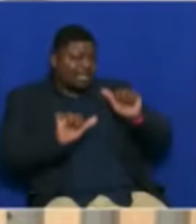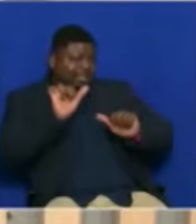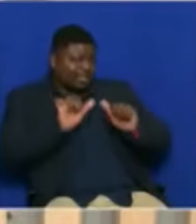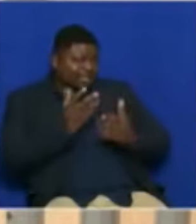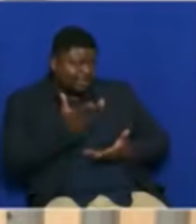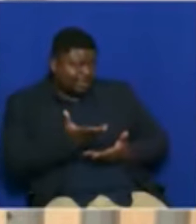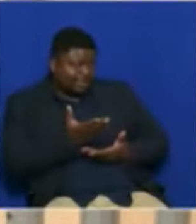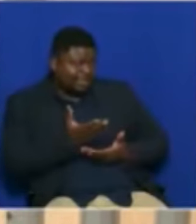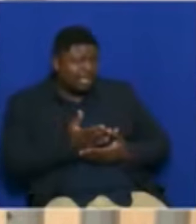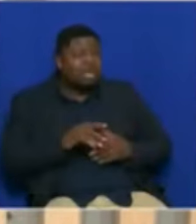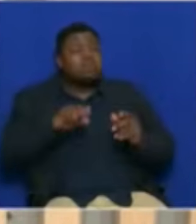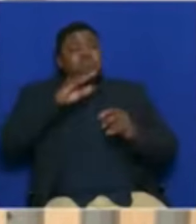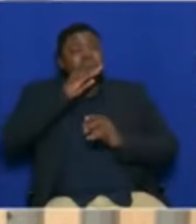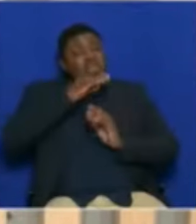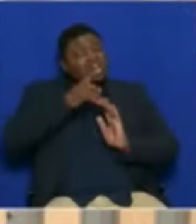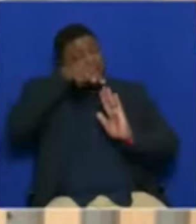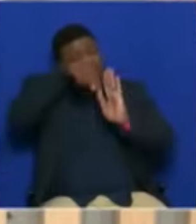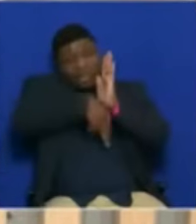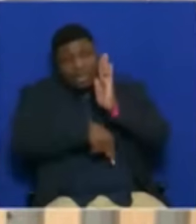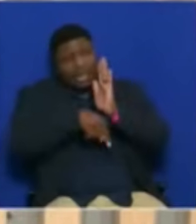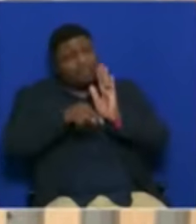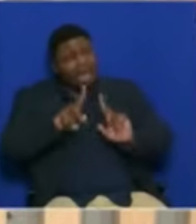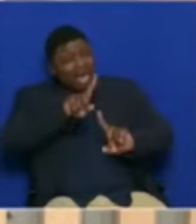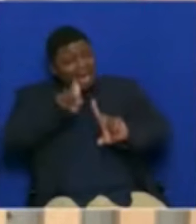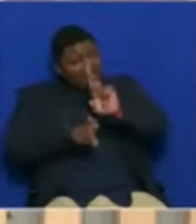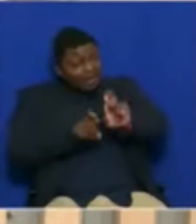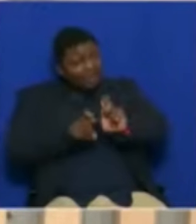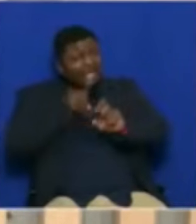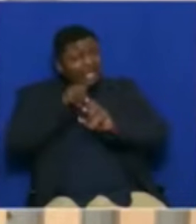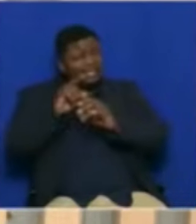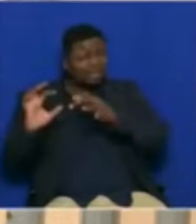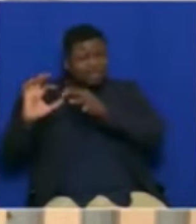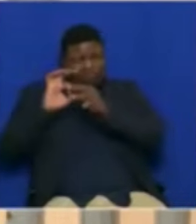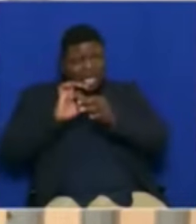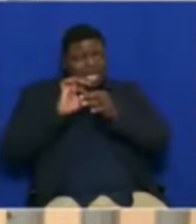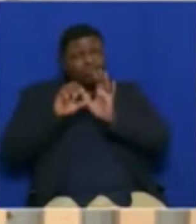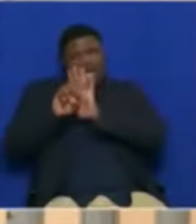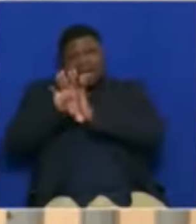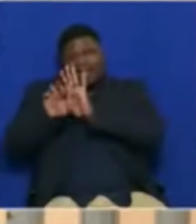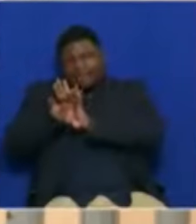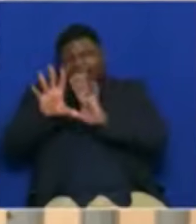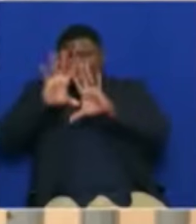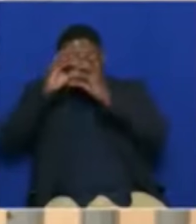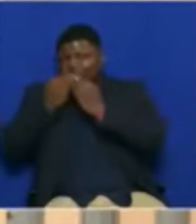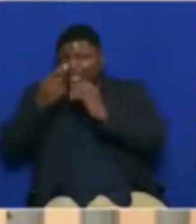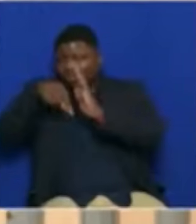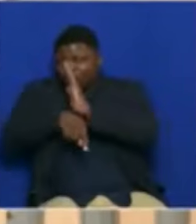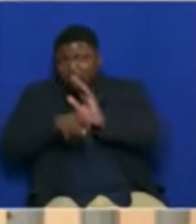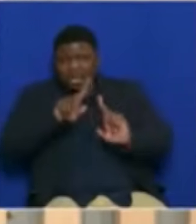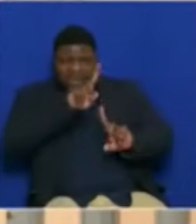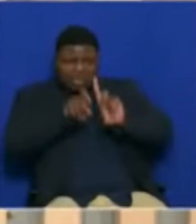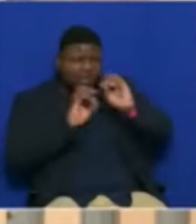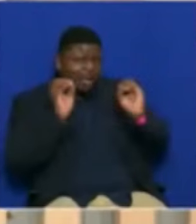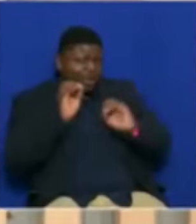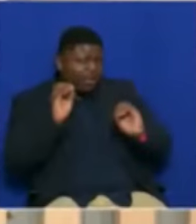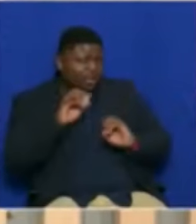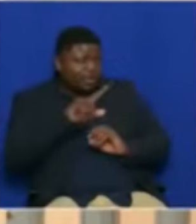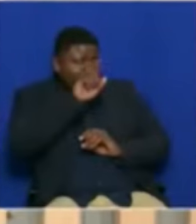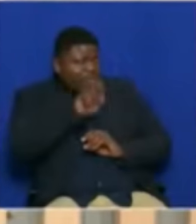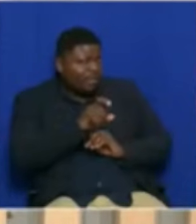the advert and the requirements and the technical knowledge. They were not tested on that. They were tested on issues that you and I